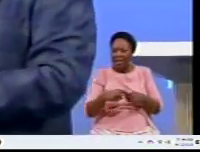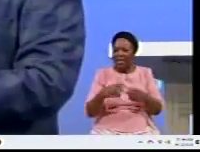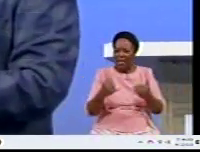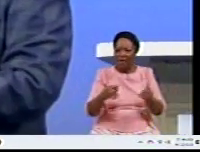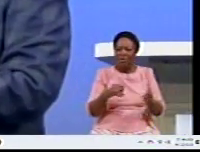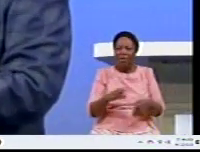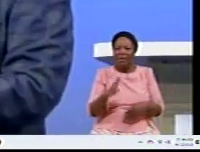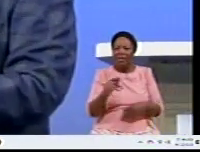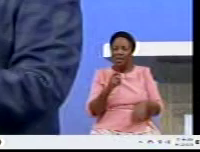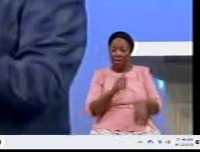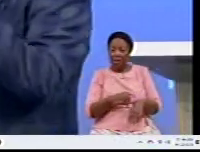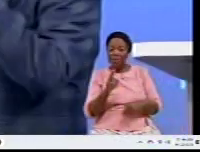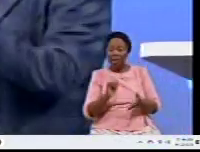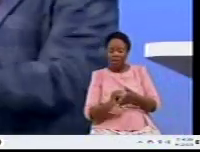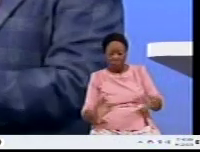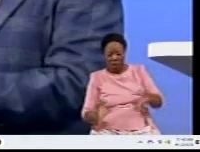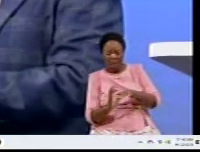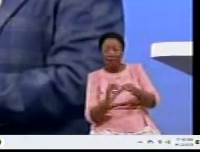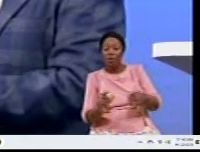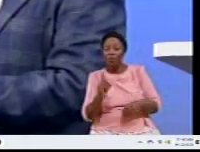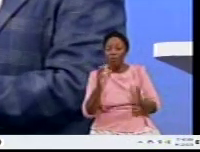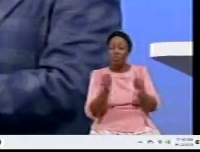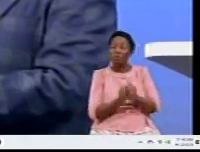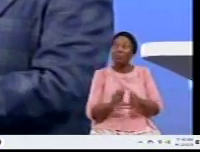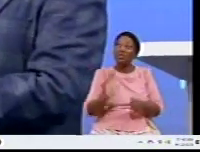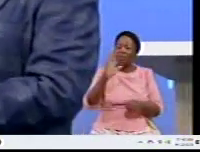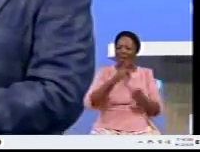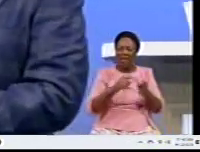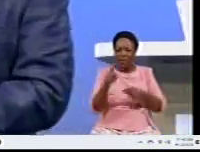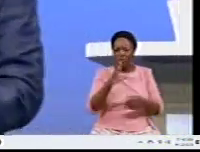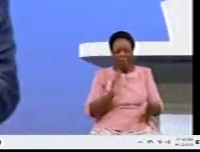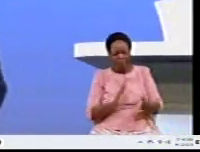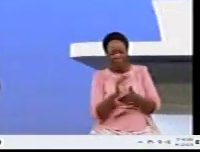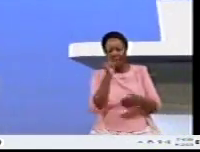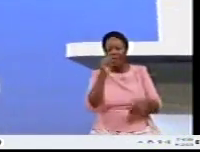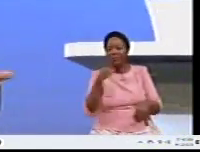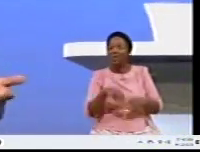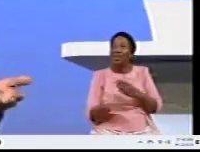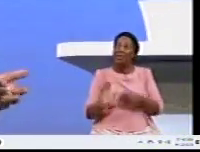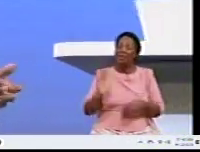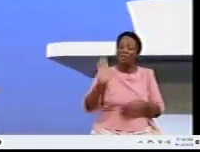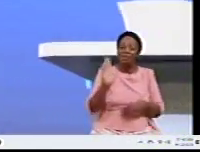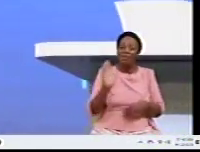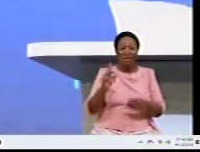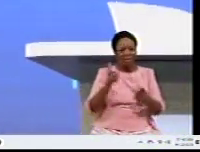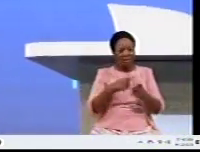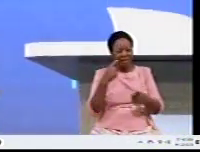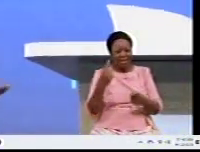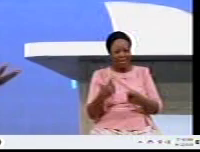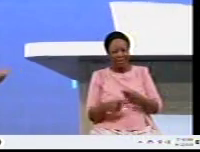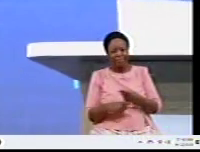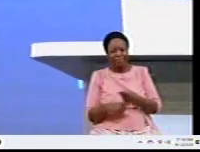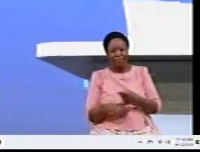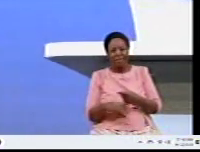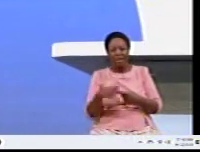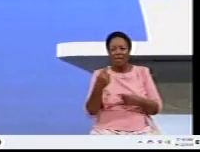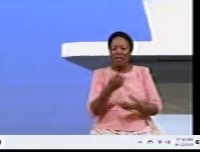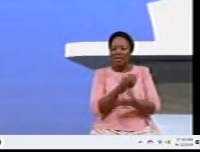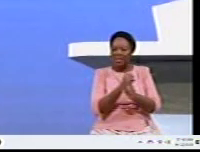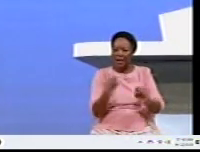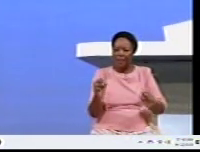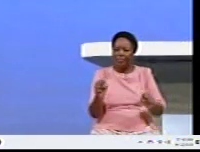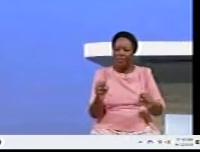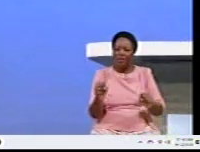time you link up with him and you believe in him, then the salvation